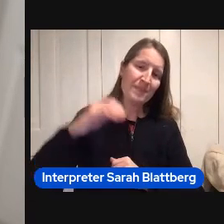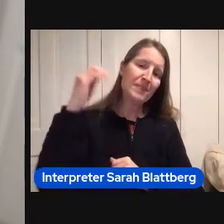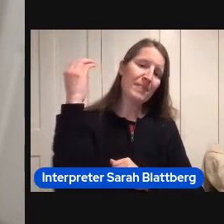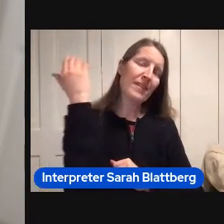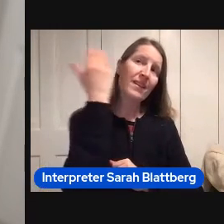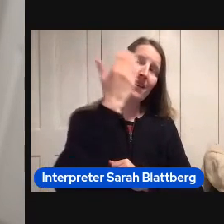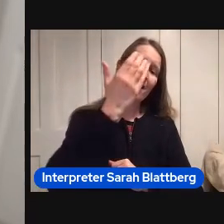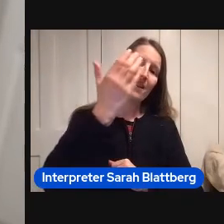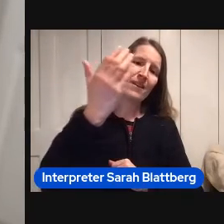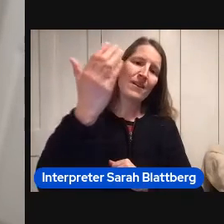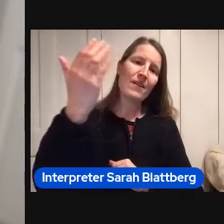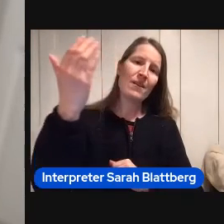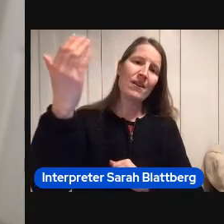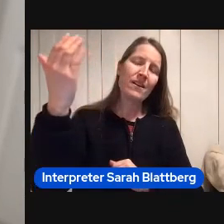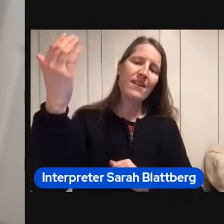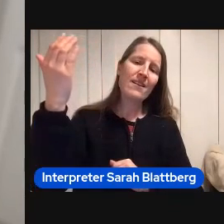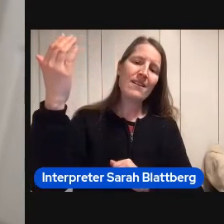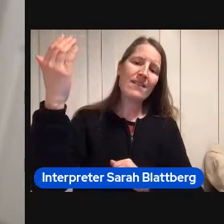Thank you.